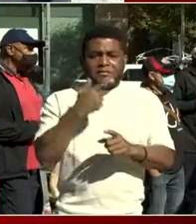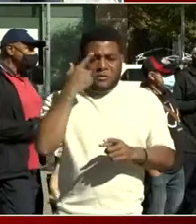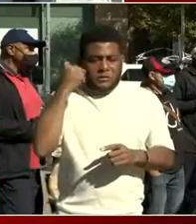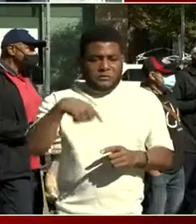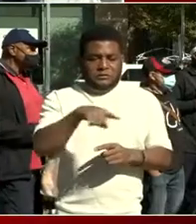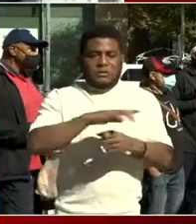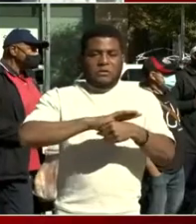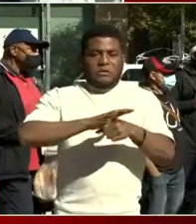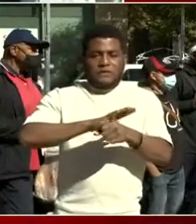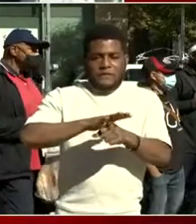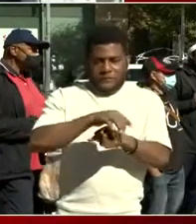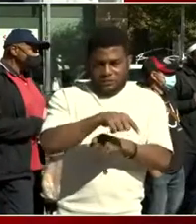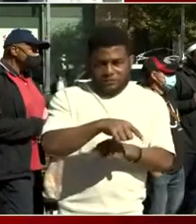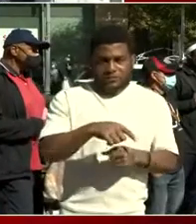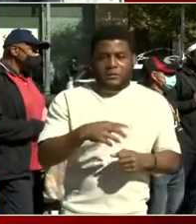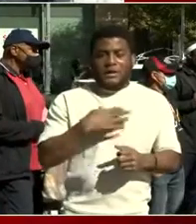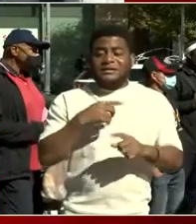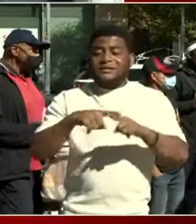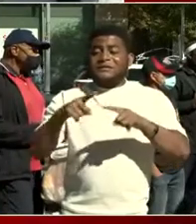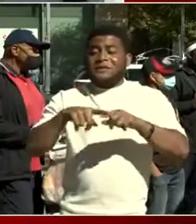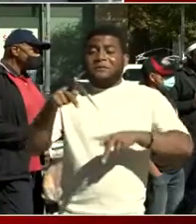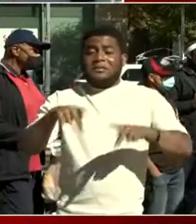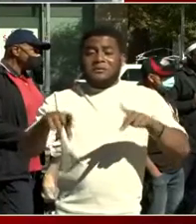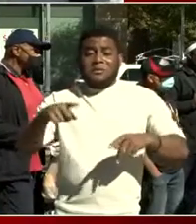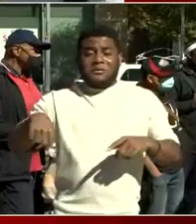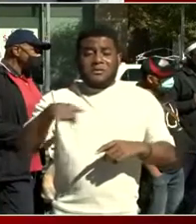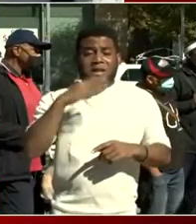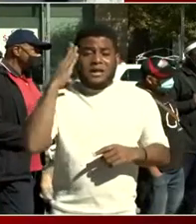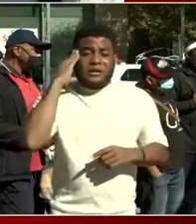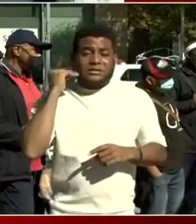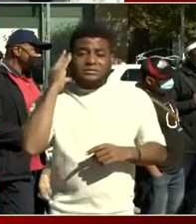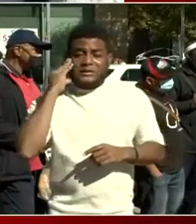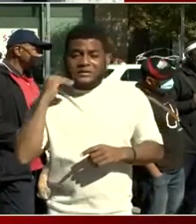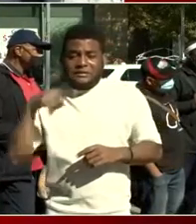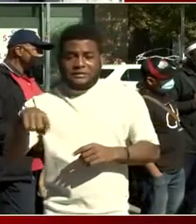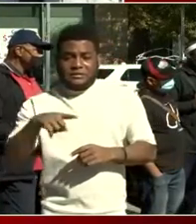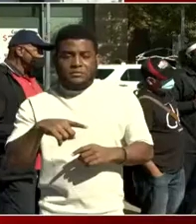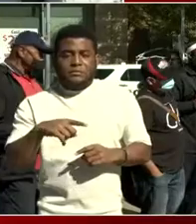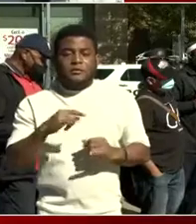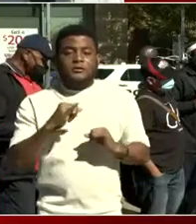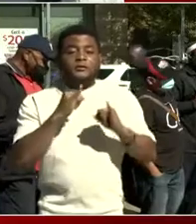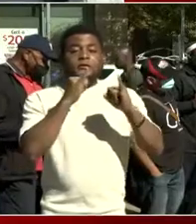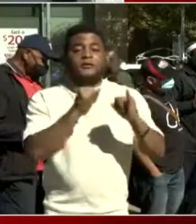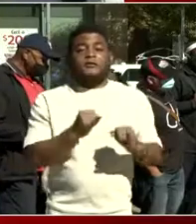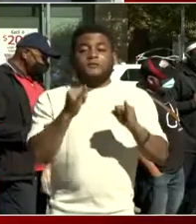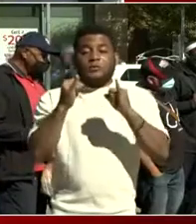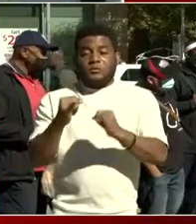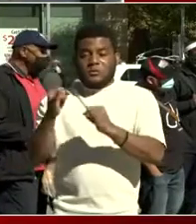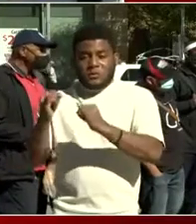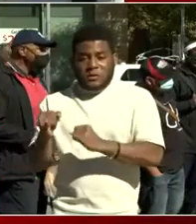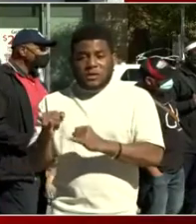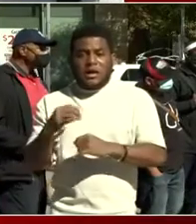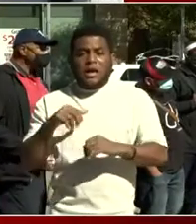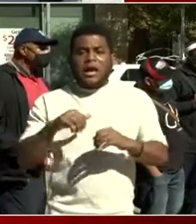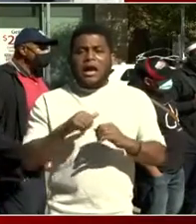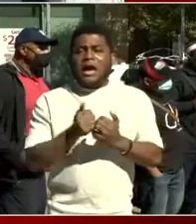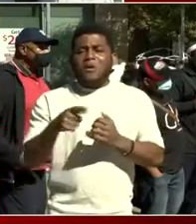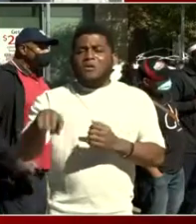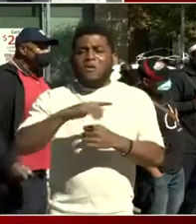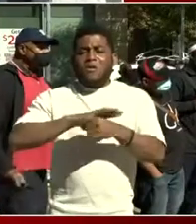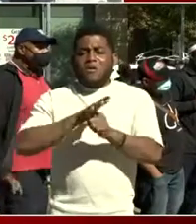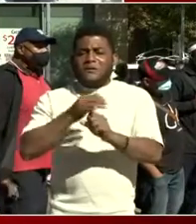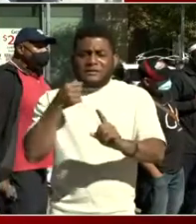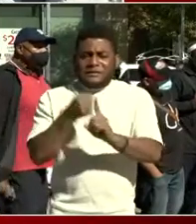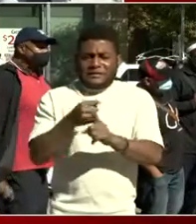people across our city have experienced the pandemic at different levels. So we know that the stress and anxiety